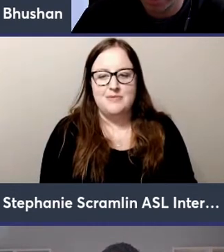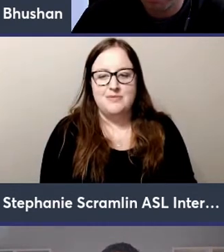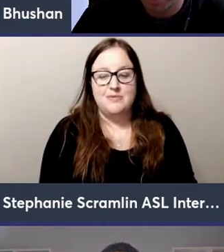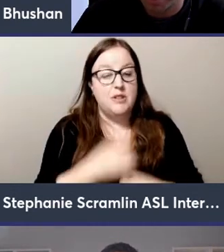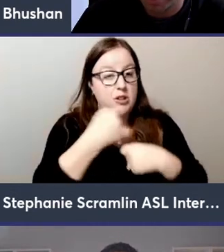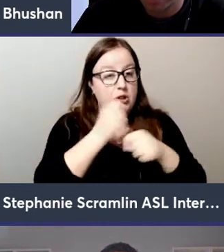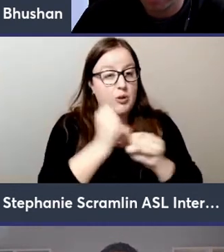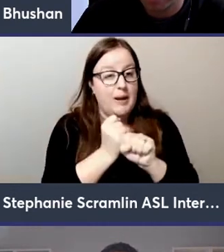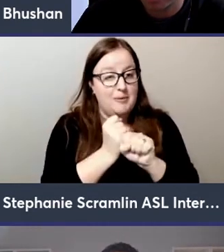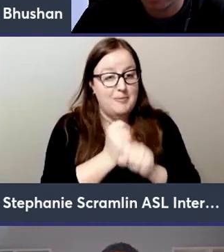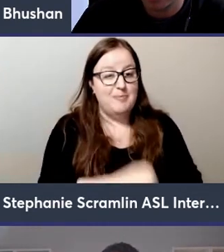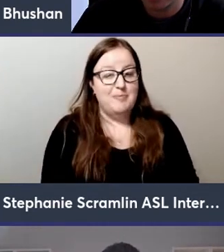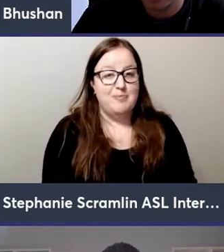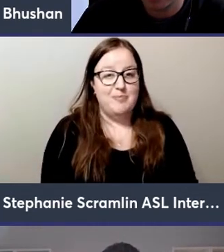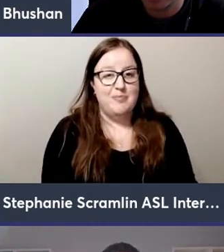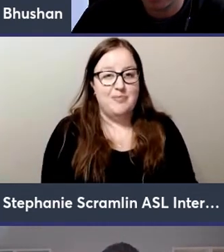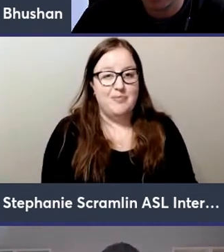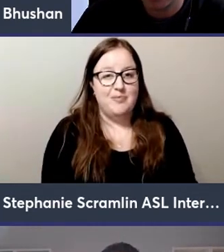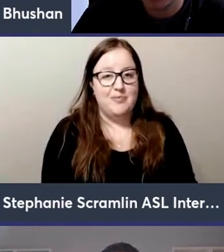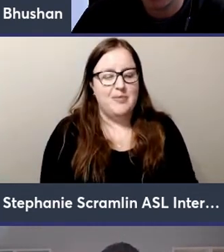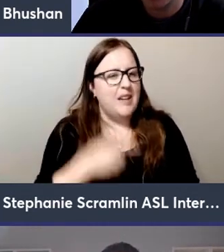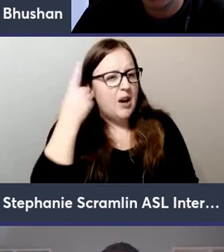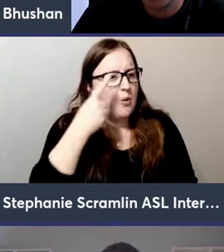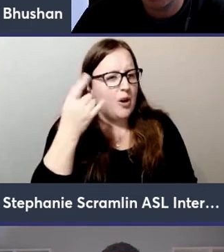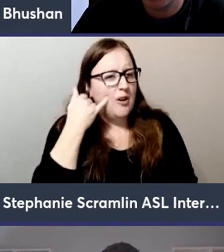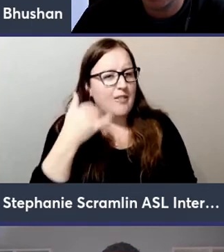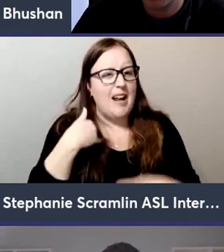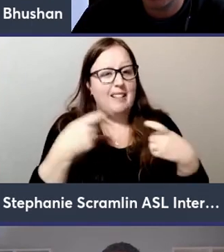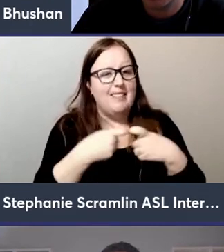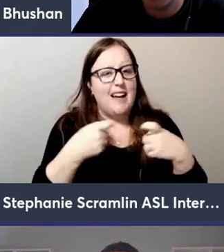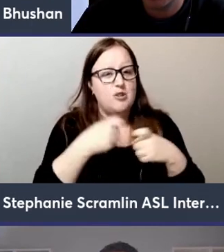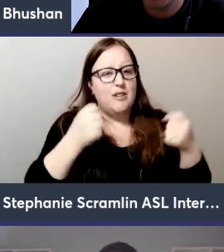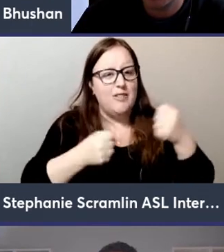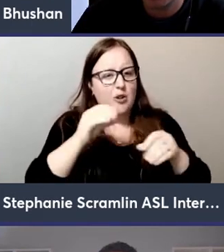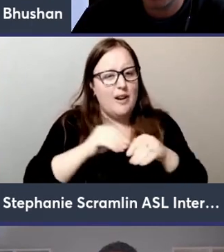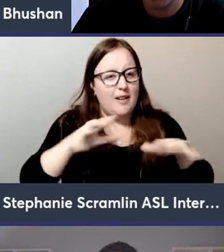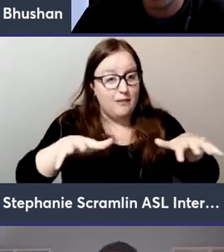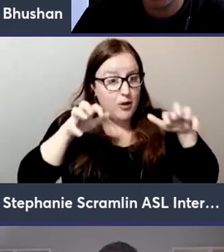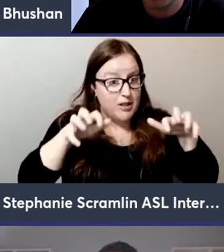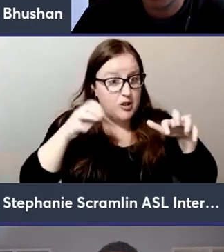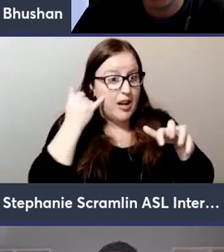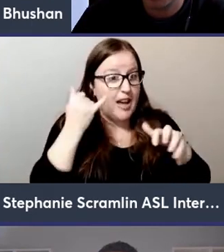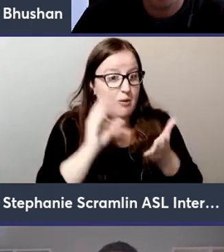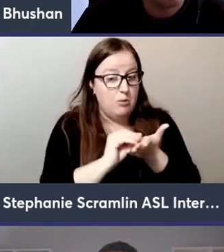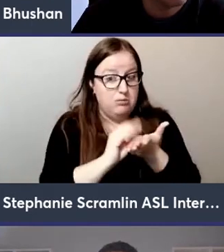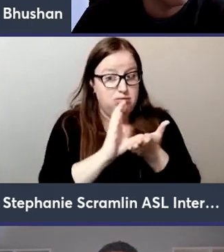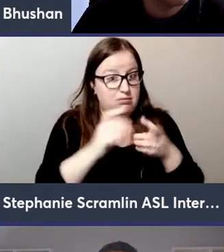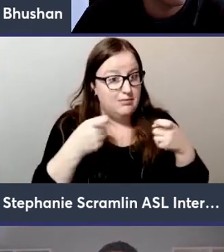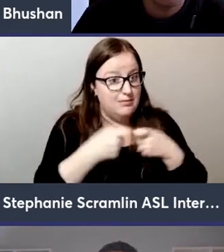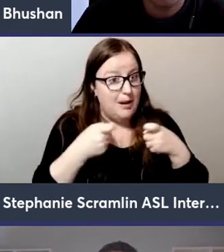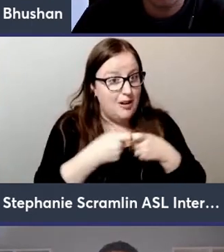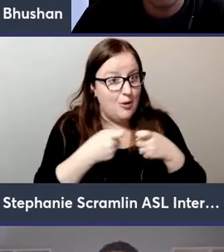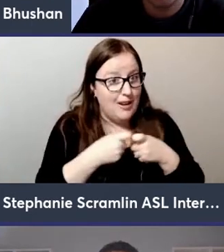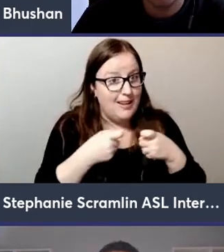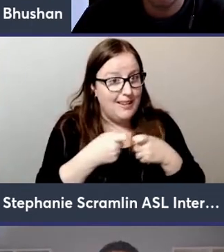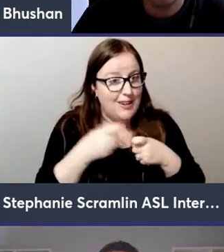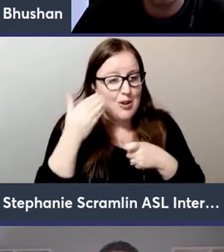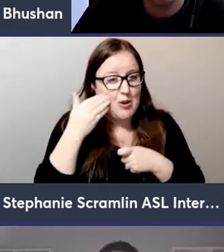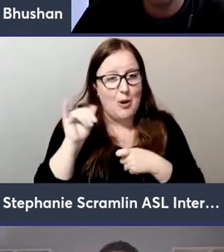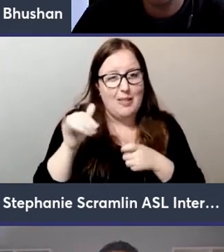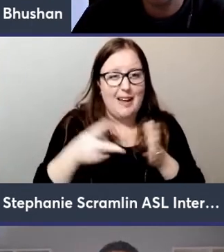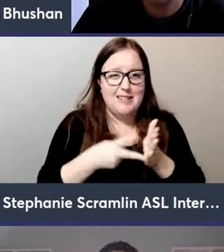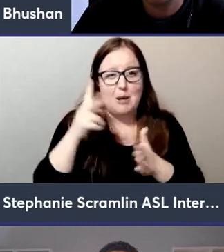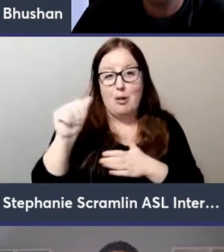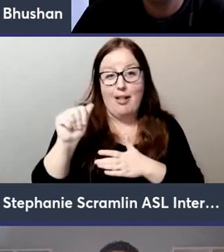create the campaign. I've always wondered, if you put an electric vehicle into a freezer, if it would charge the battery like you used to do with AA's and